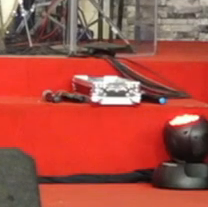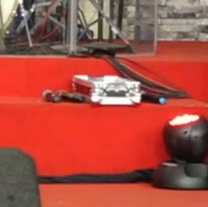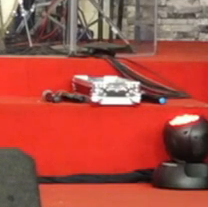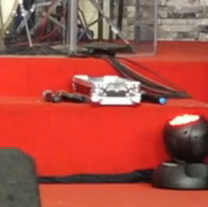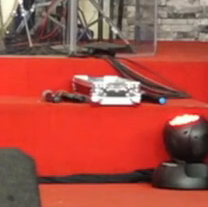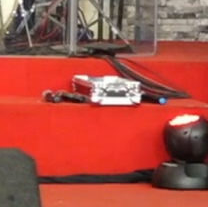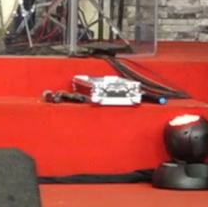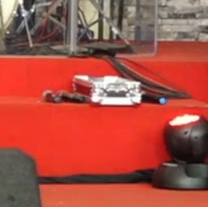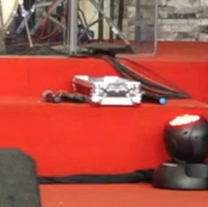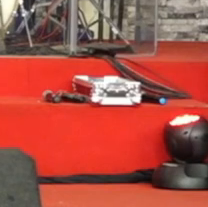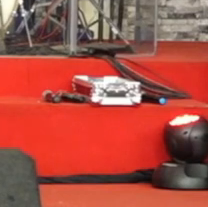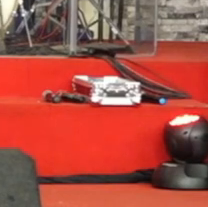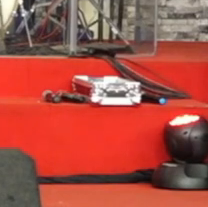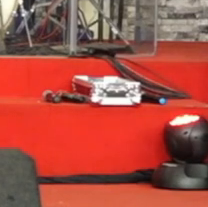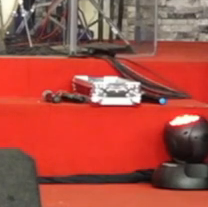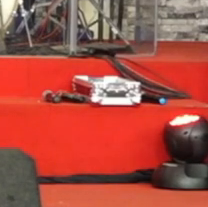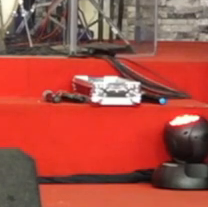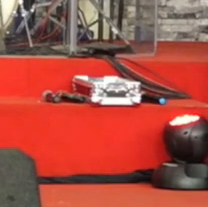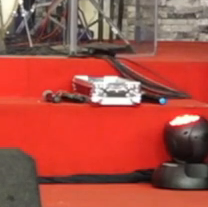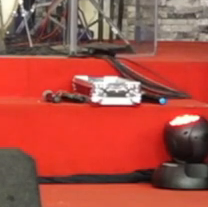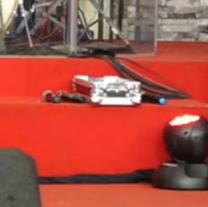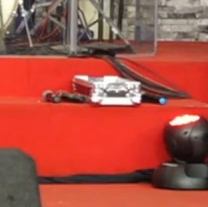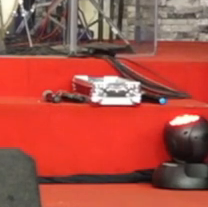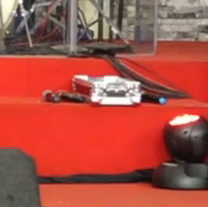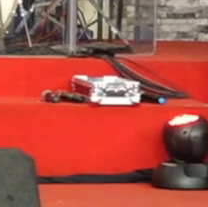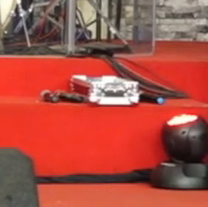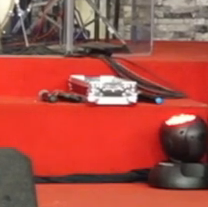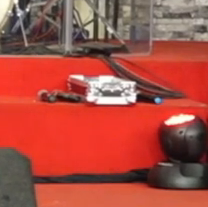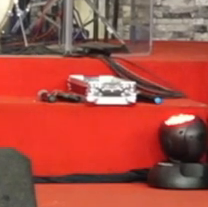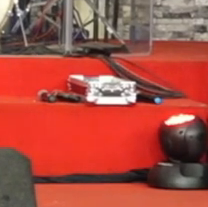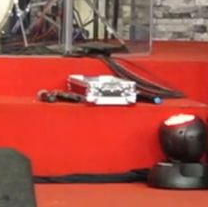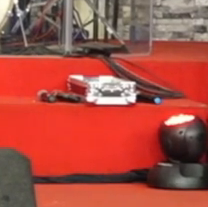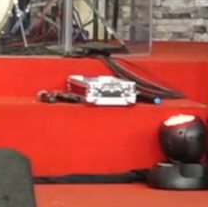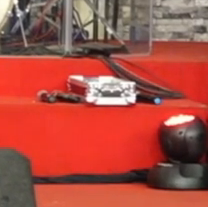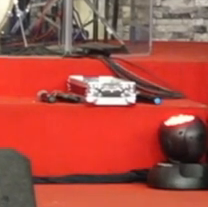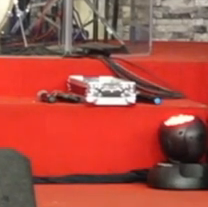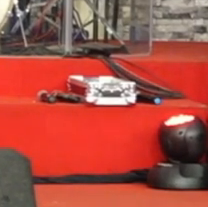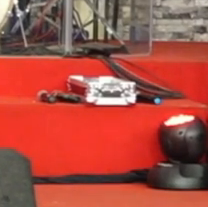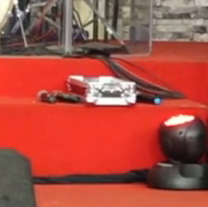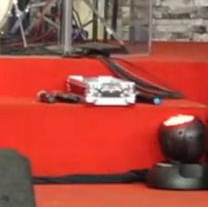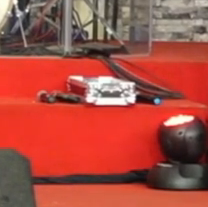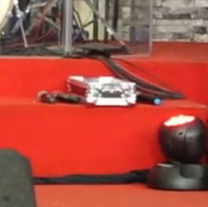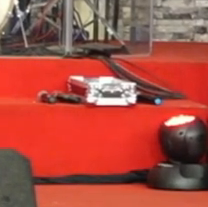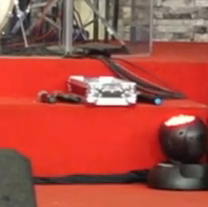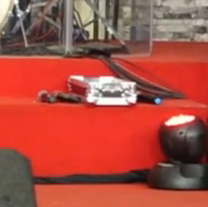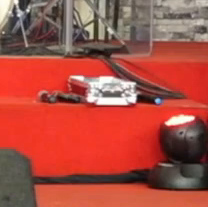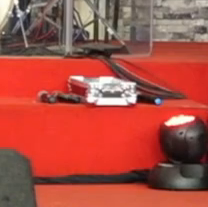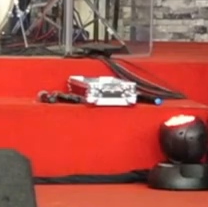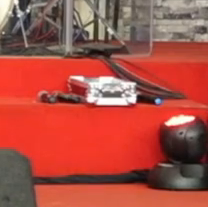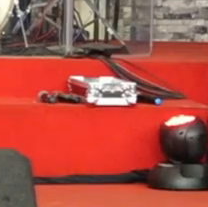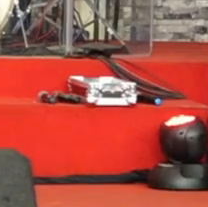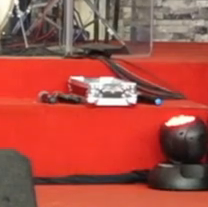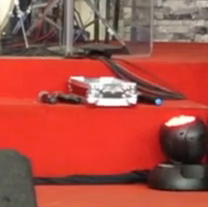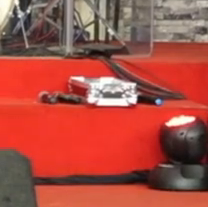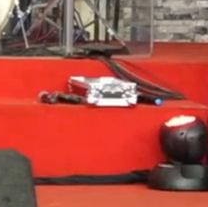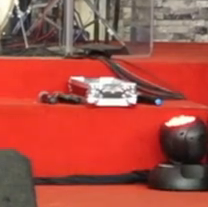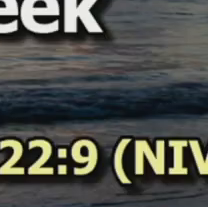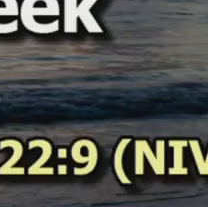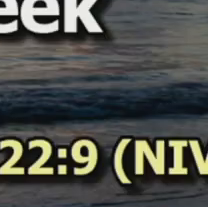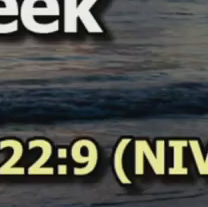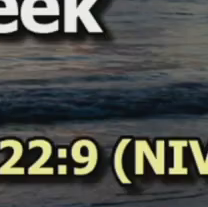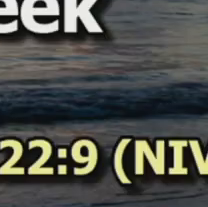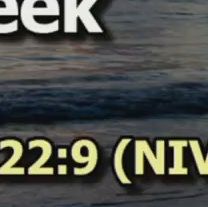122 mstari wa 9, we get it in NIV, tukipata katika tafsiri ya NIV, as they bring it to us, it says